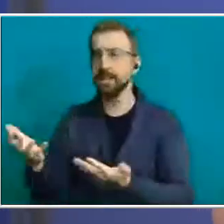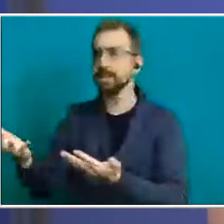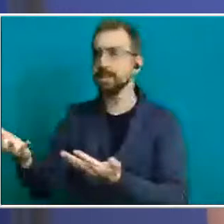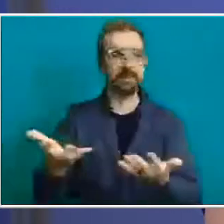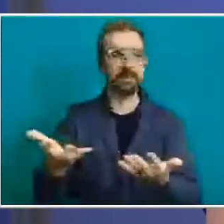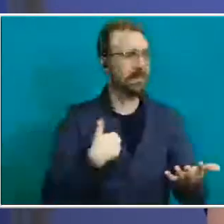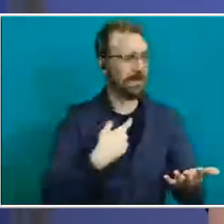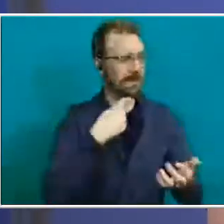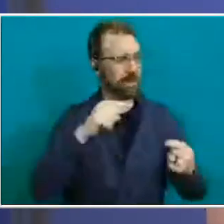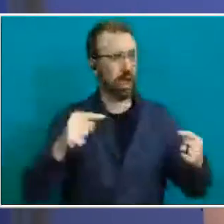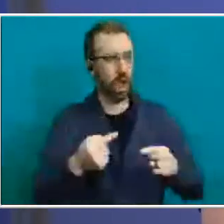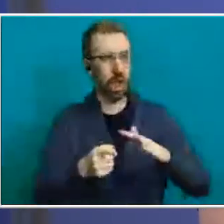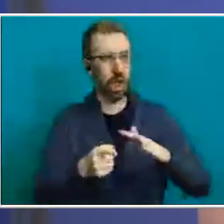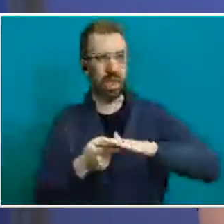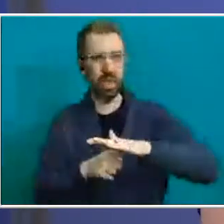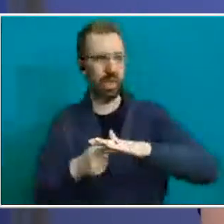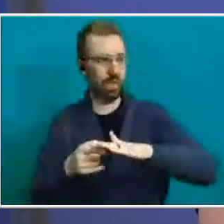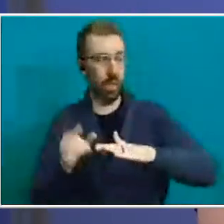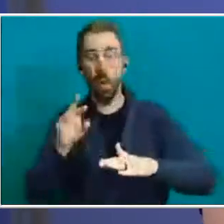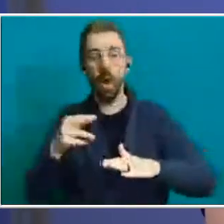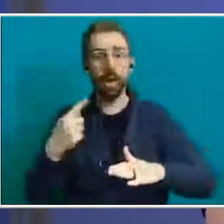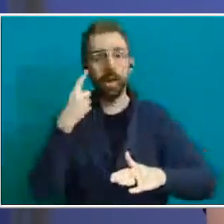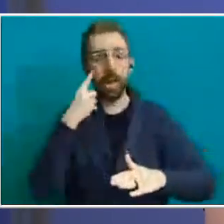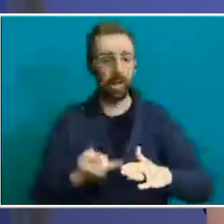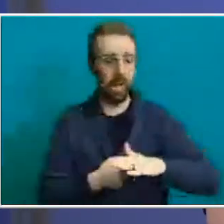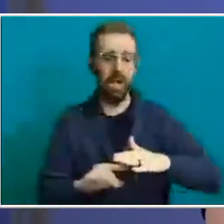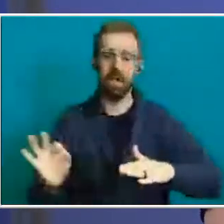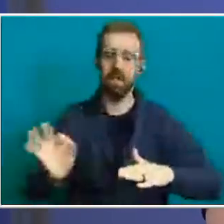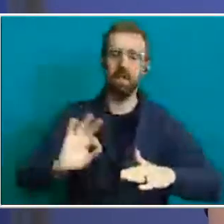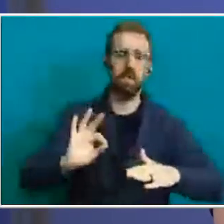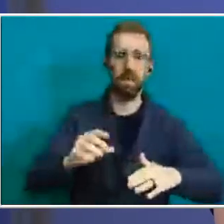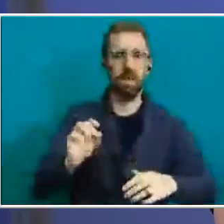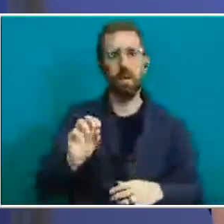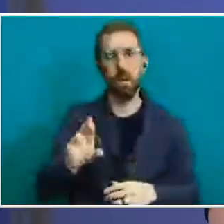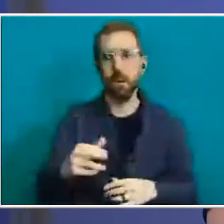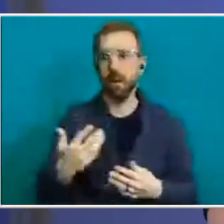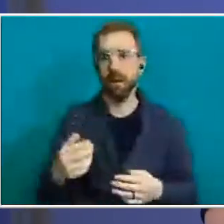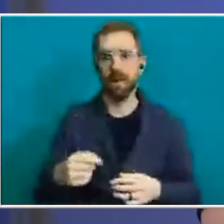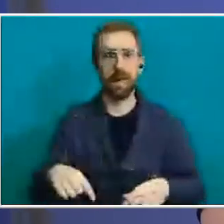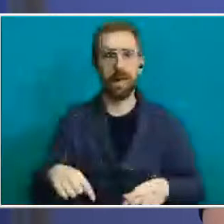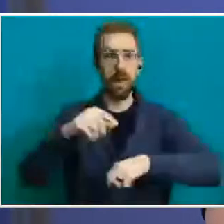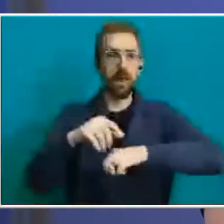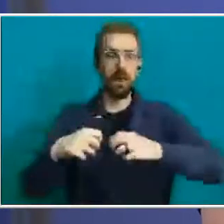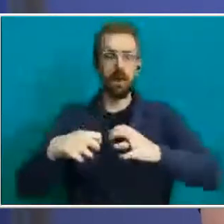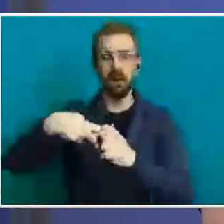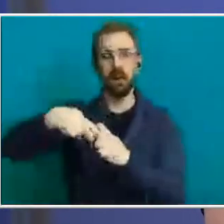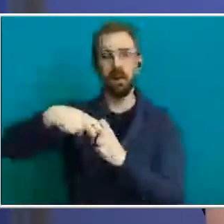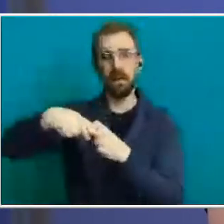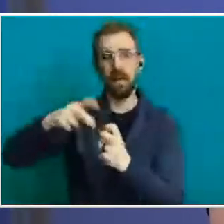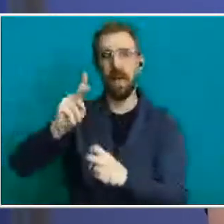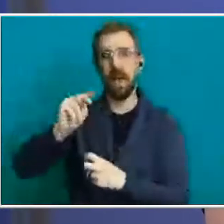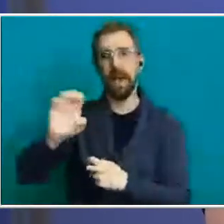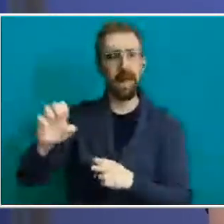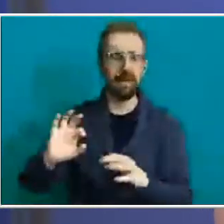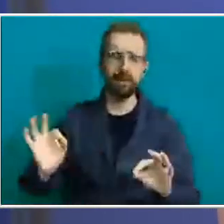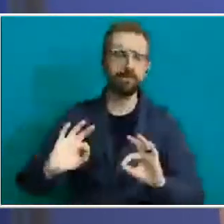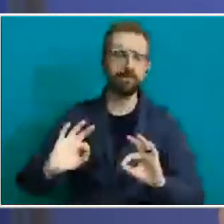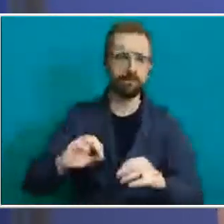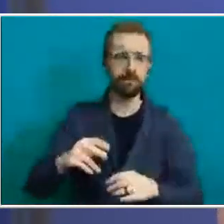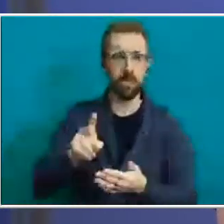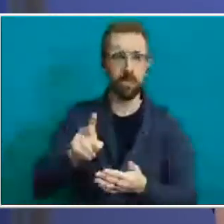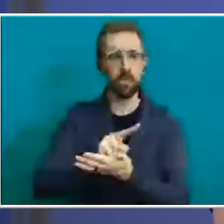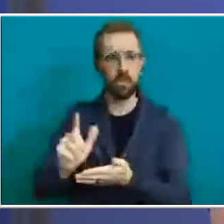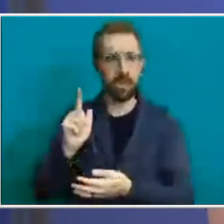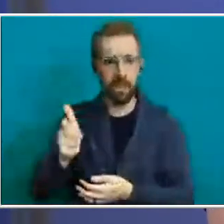arch, not a big deal," or it's just a knee issue. We're fine. We'll get through it. And then 2 weeks later, we need to